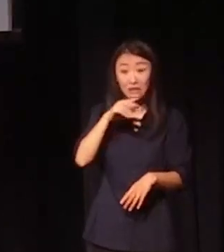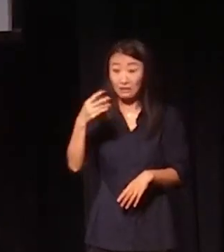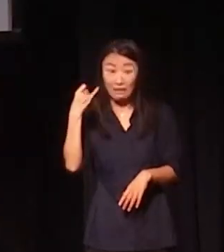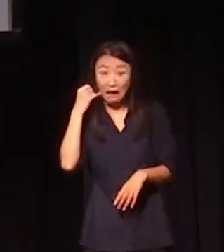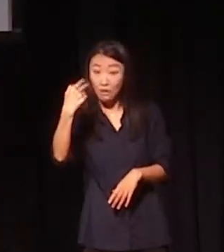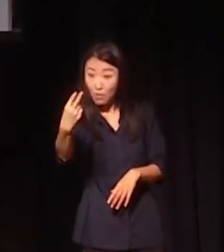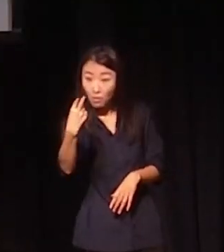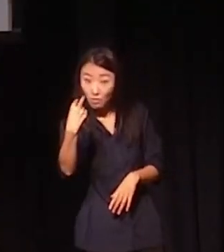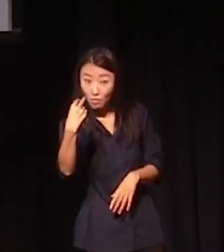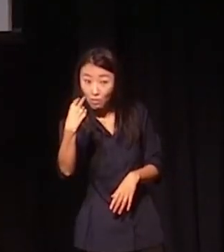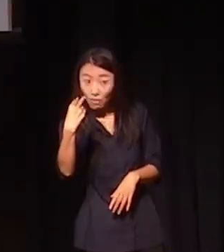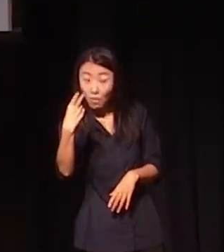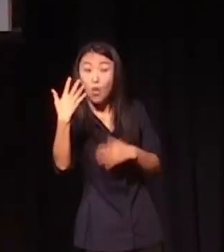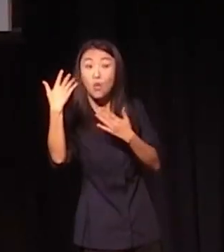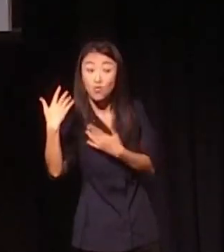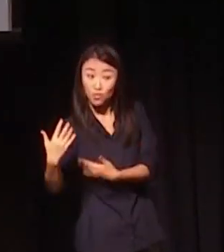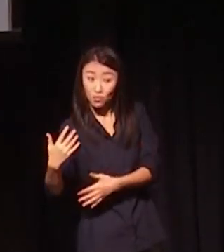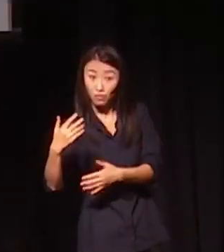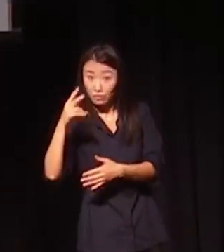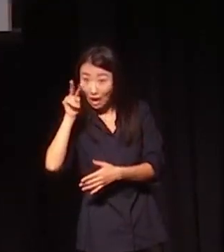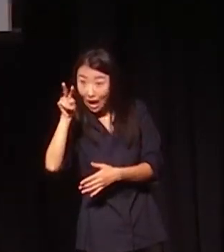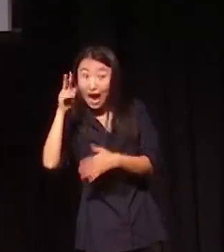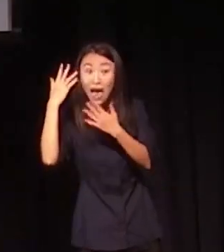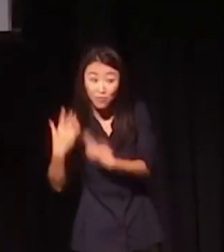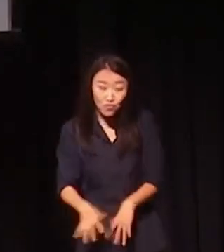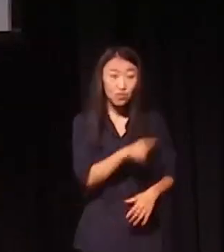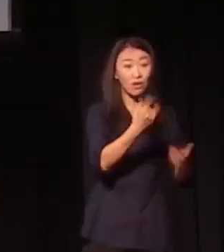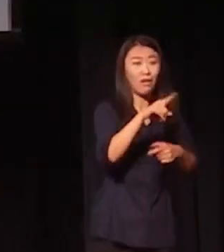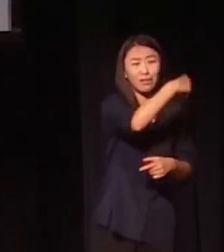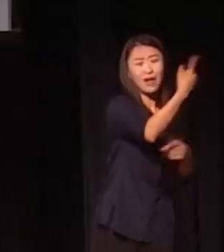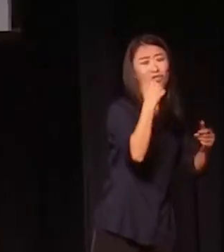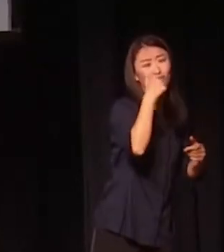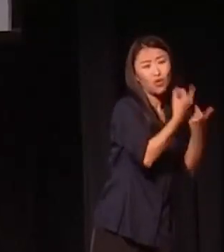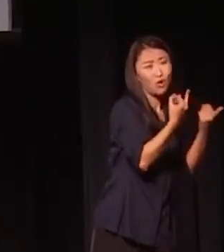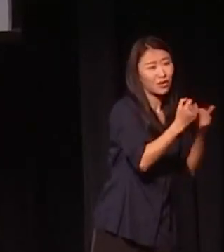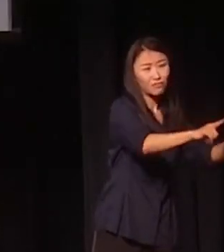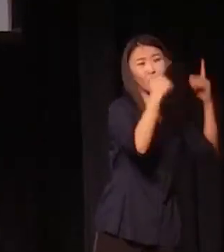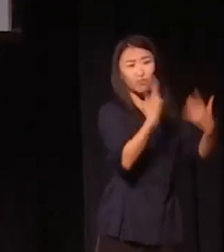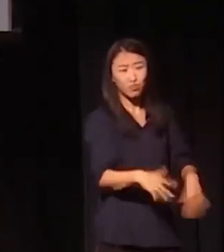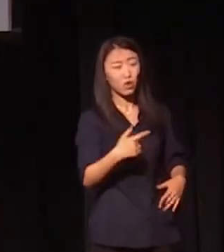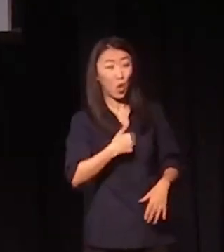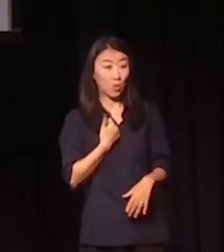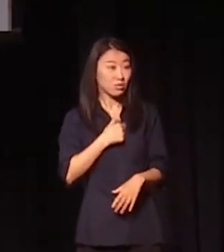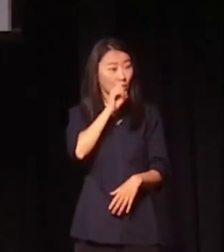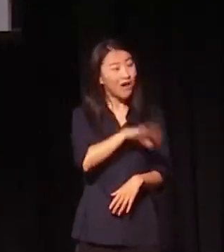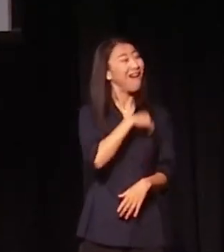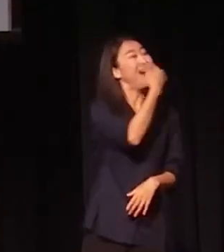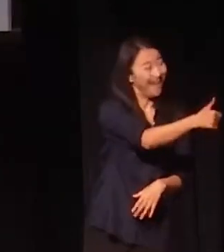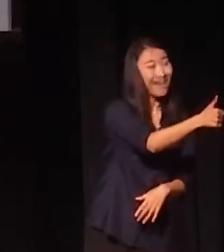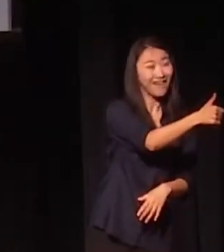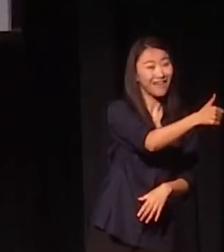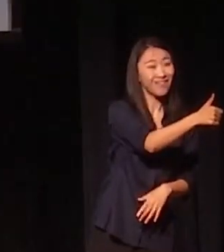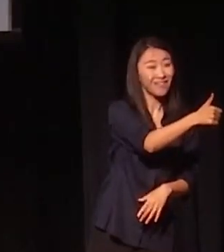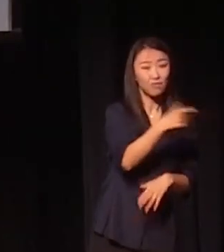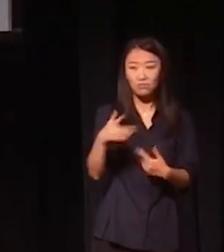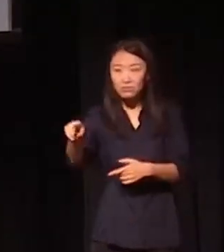has already called out the answer. And then the teacher's responded and said, yes, Joe, you're right. So what does that mean for blah, blah, blah, blah?